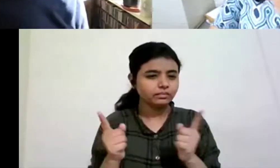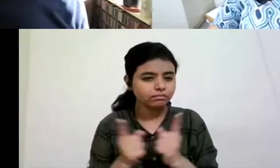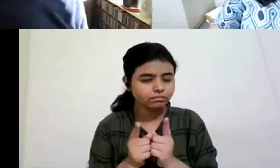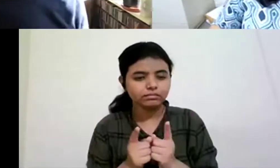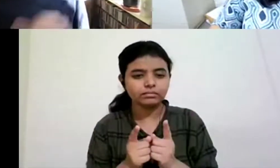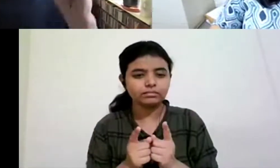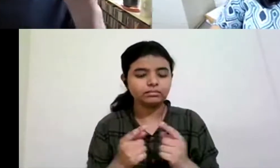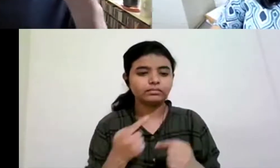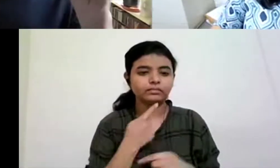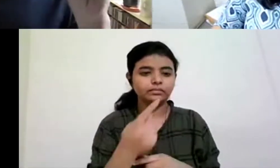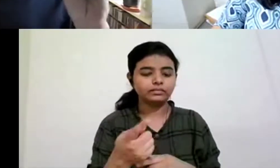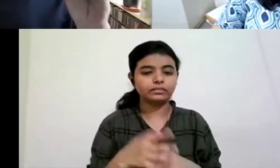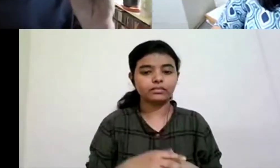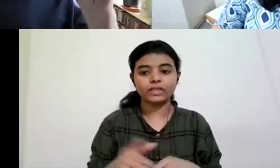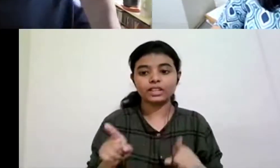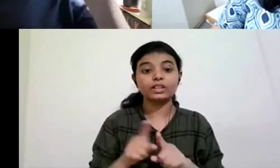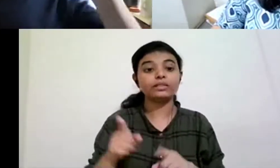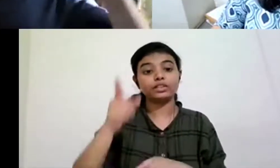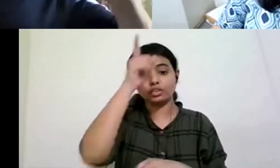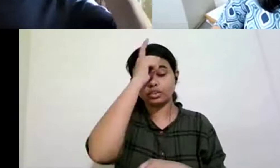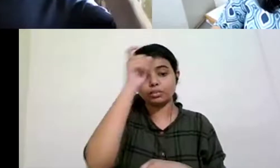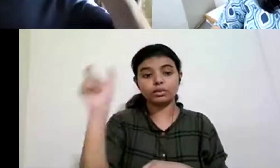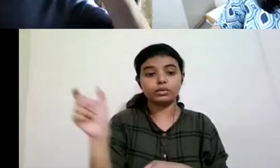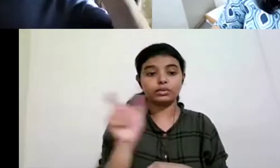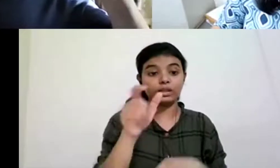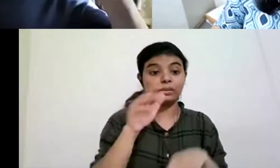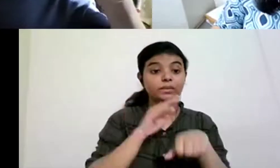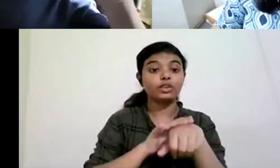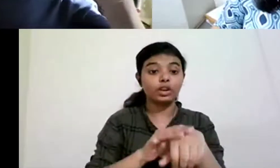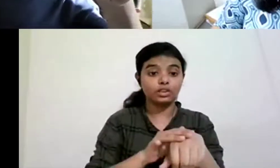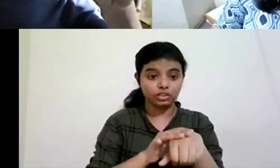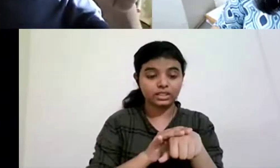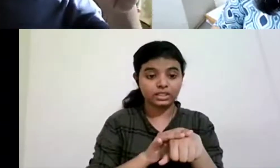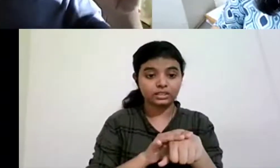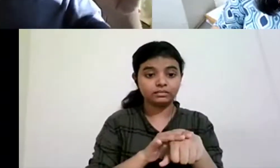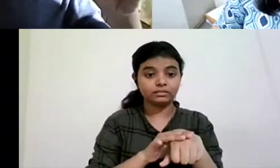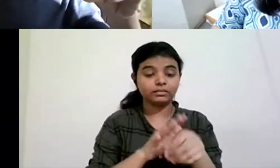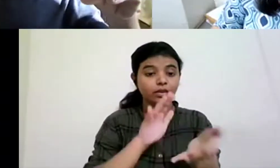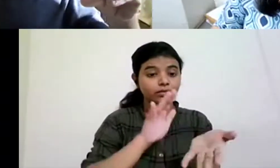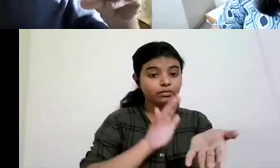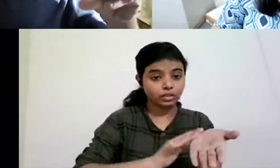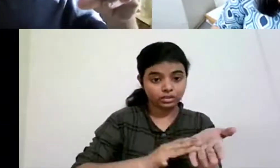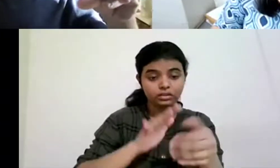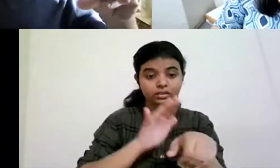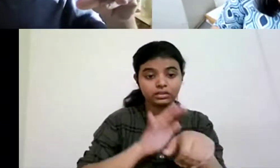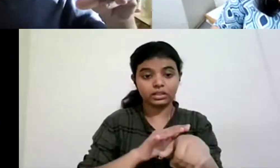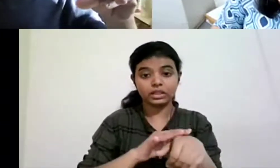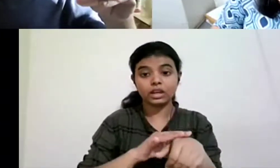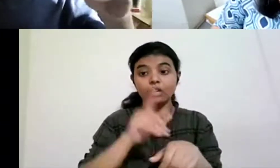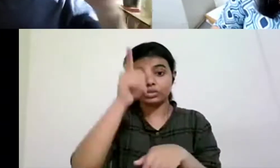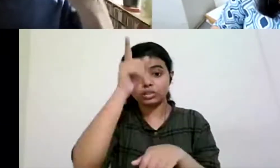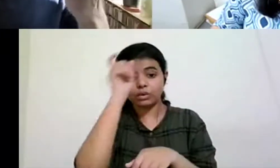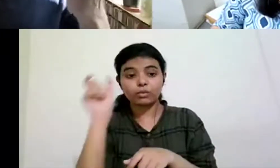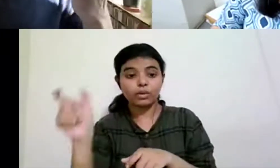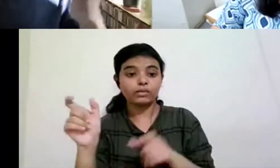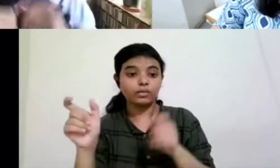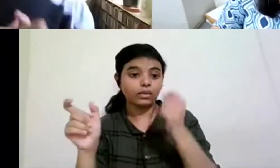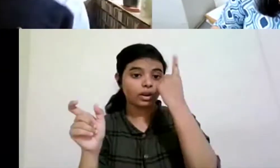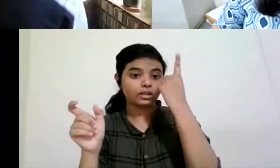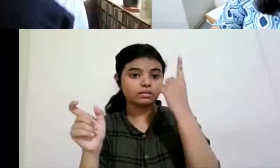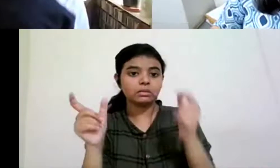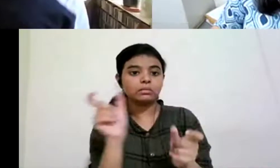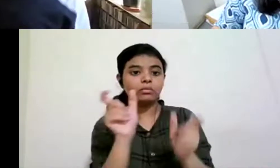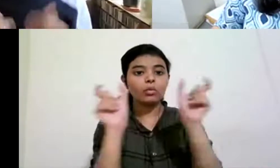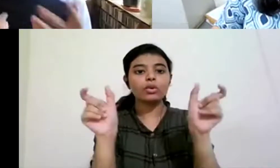fact, the German word of touching and the German word of understanding is the